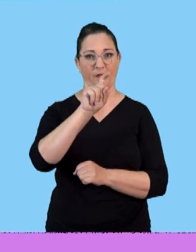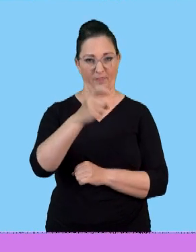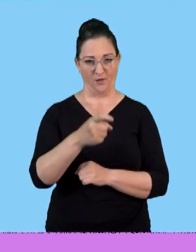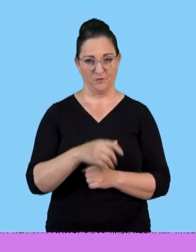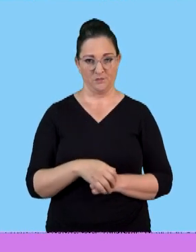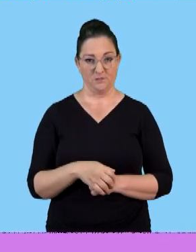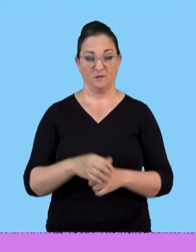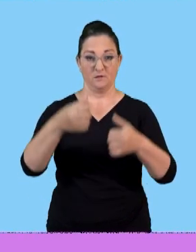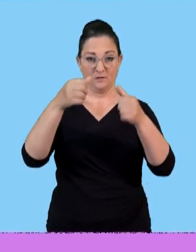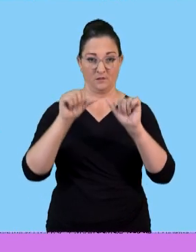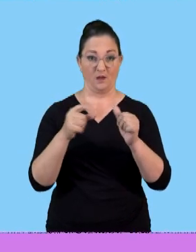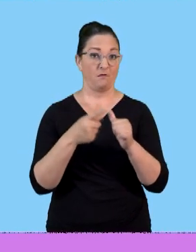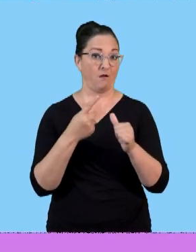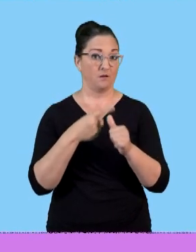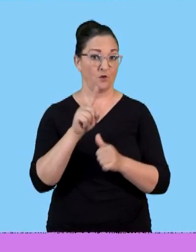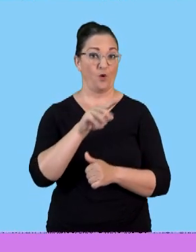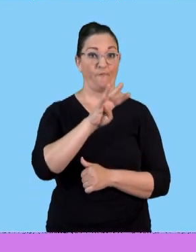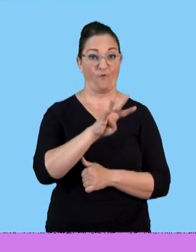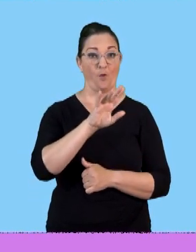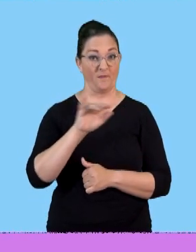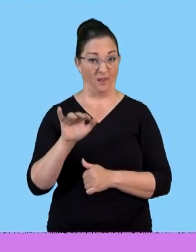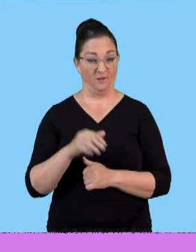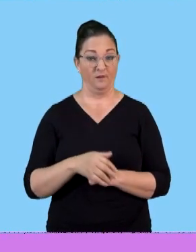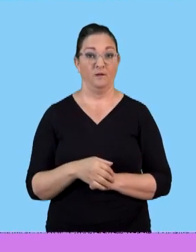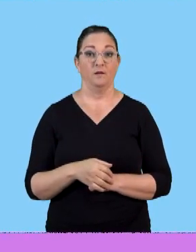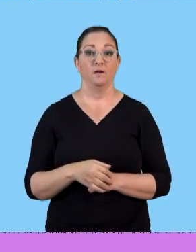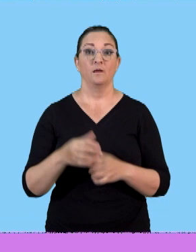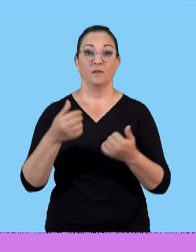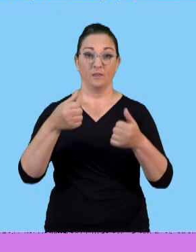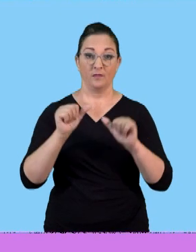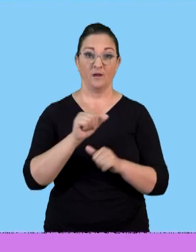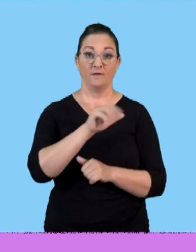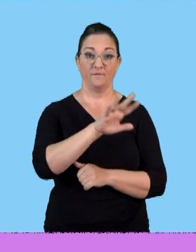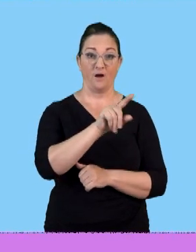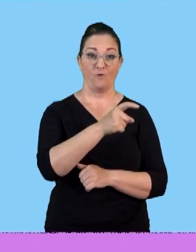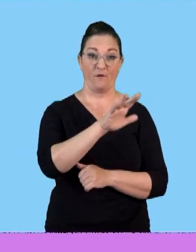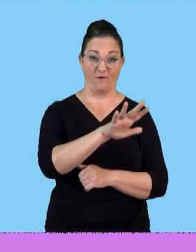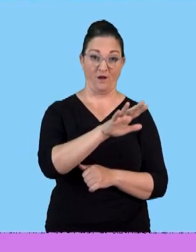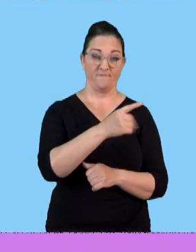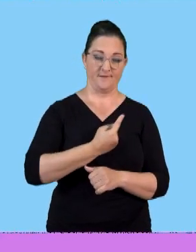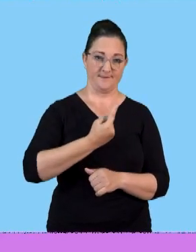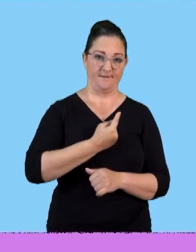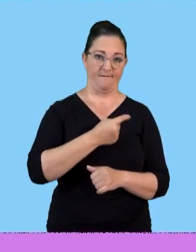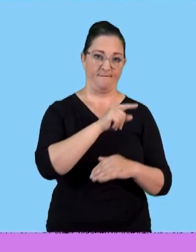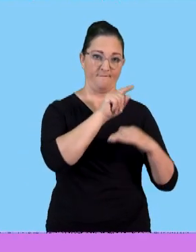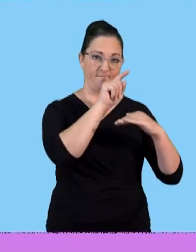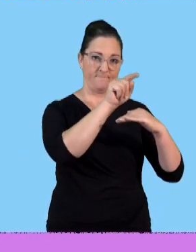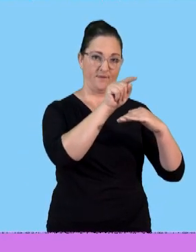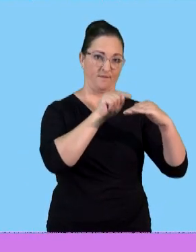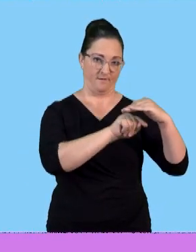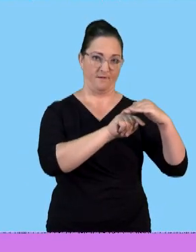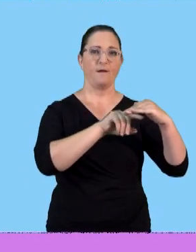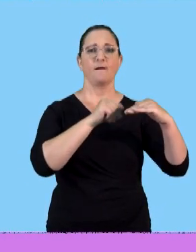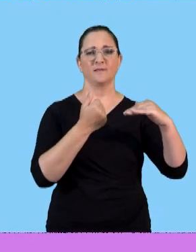100,000. Right? I've ended up with 4 million. Okay? So thereafter, I divided 5,5 with itself. What I do